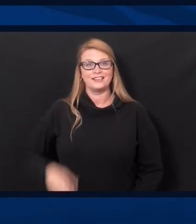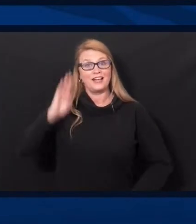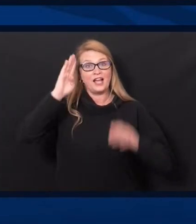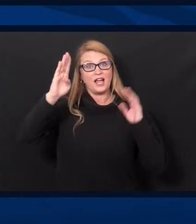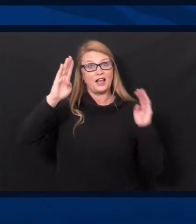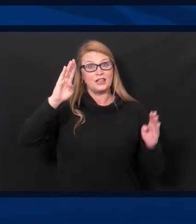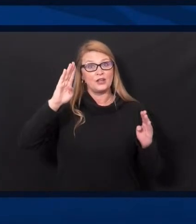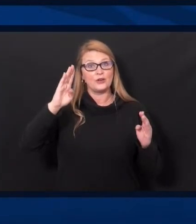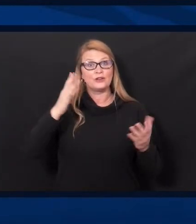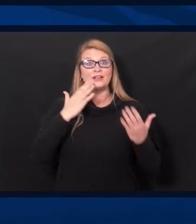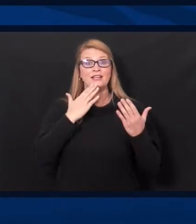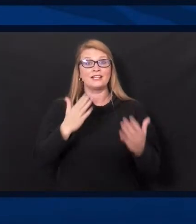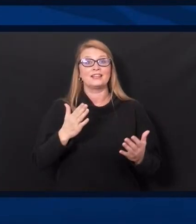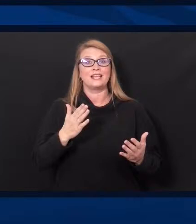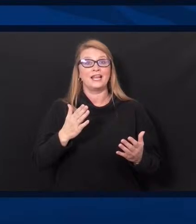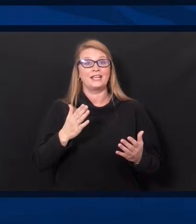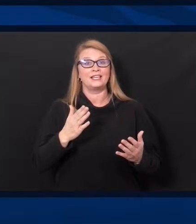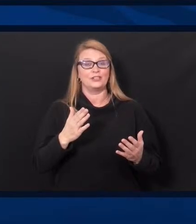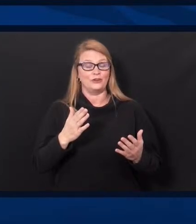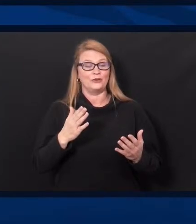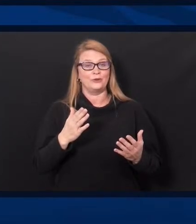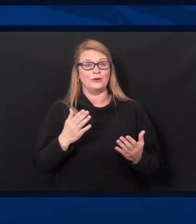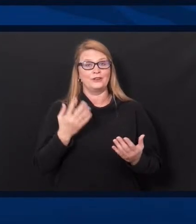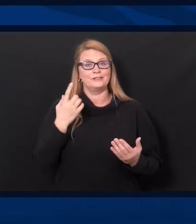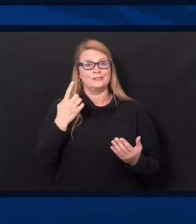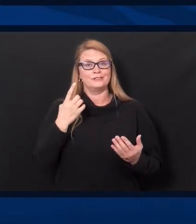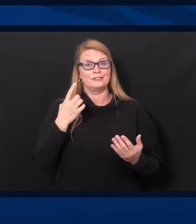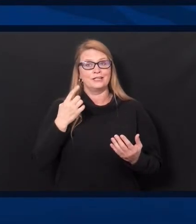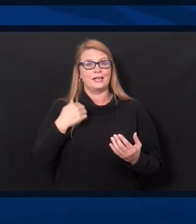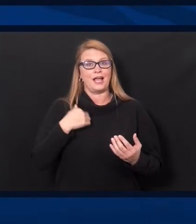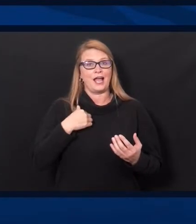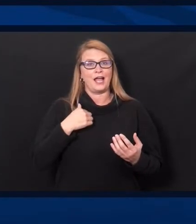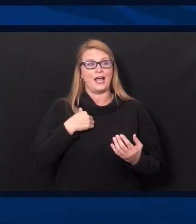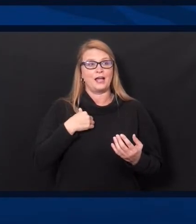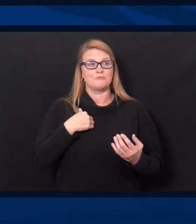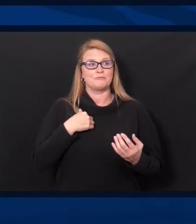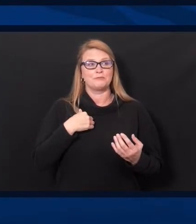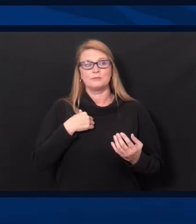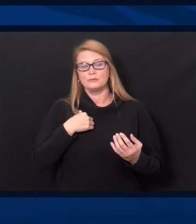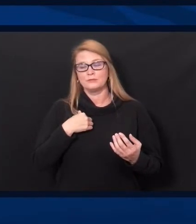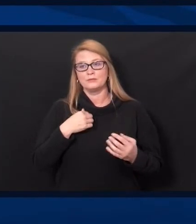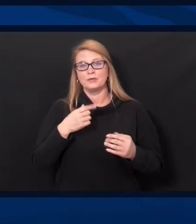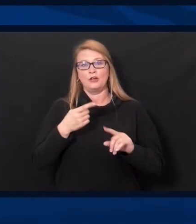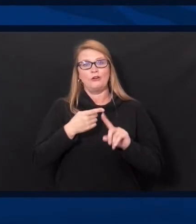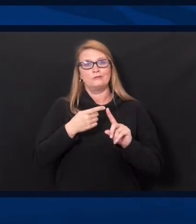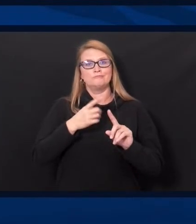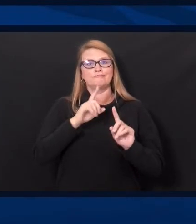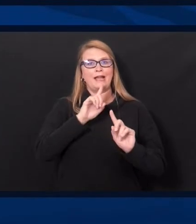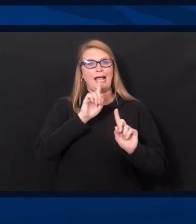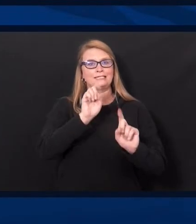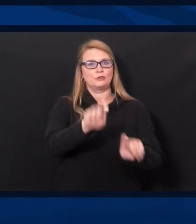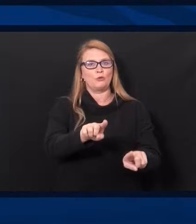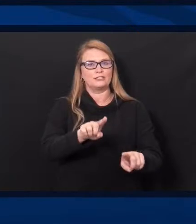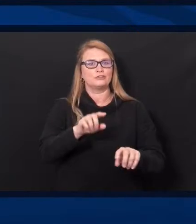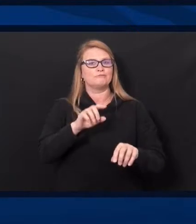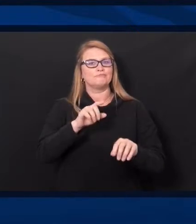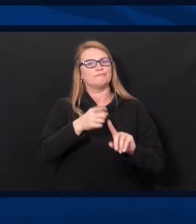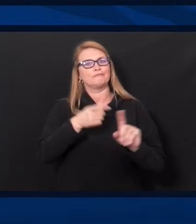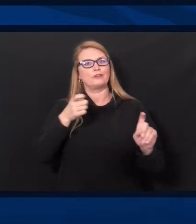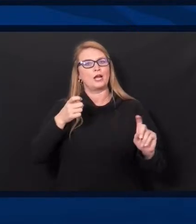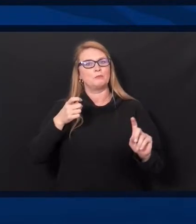Hello, thank you for taking my question. This is coming by way of a colleague of mine, so let me pull it